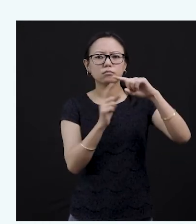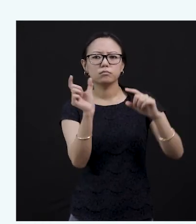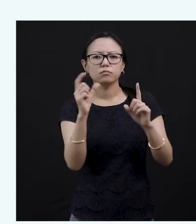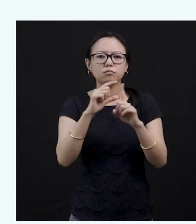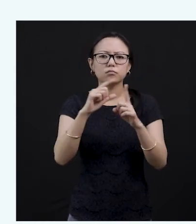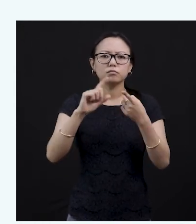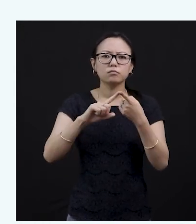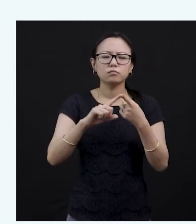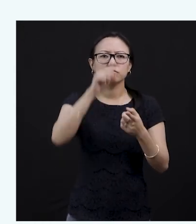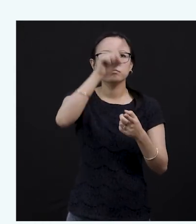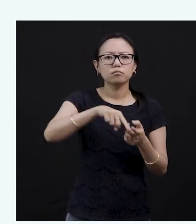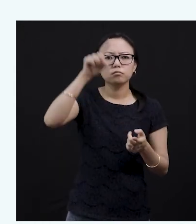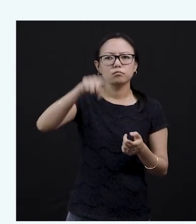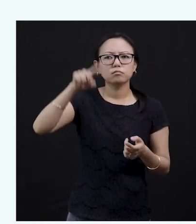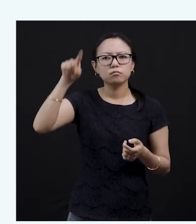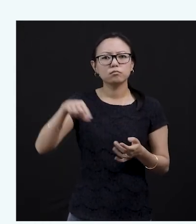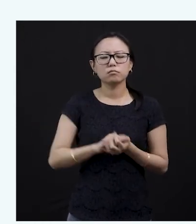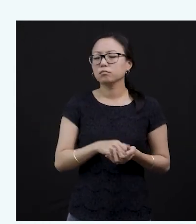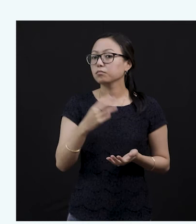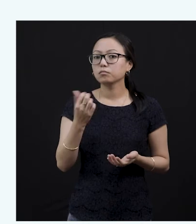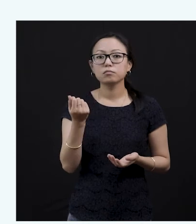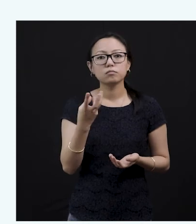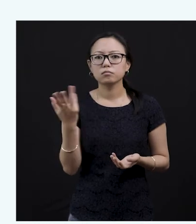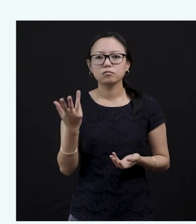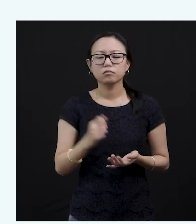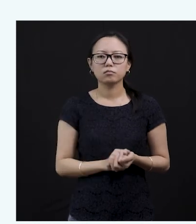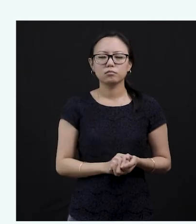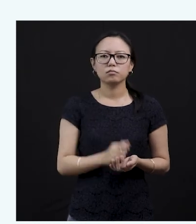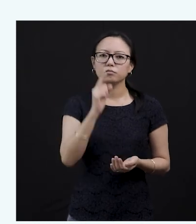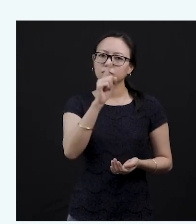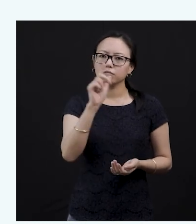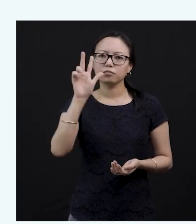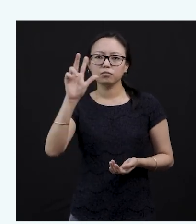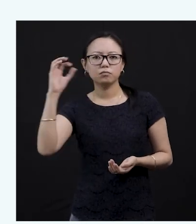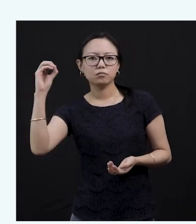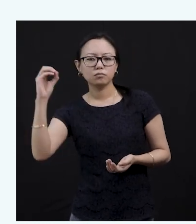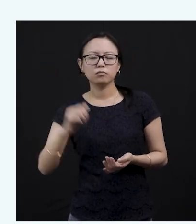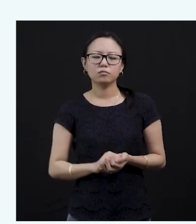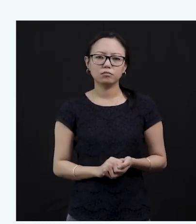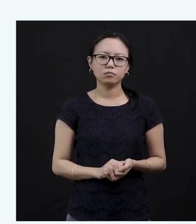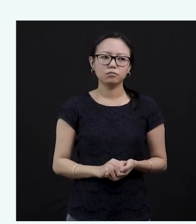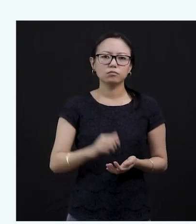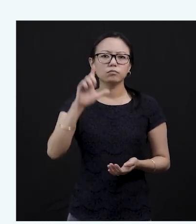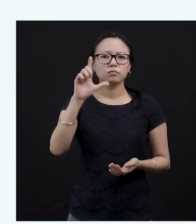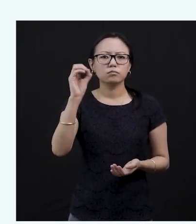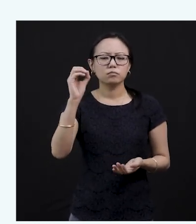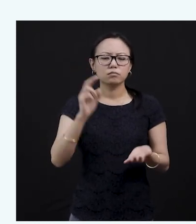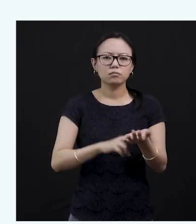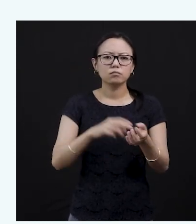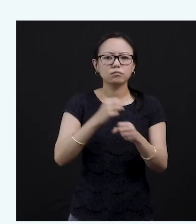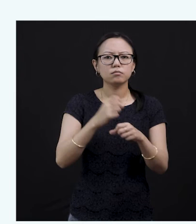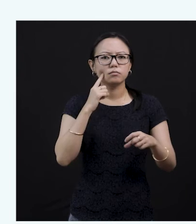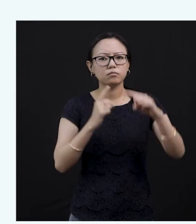have 180 lines in a latitude. How many lines we have in a longitude? We